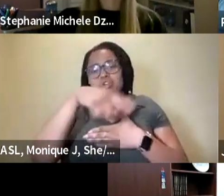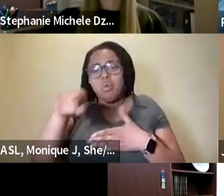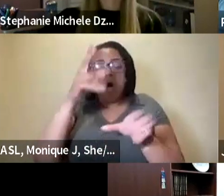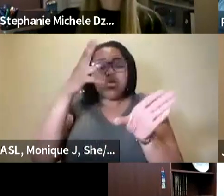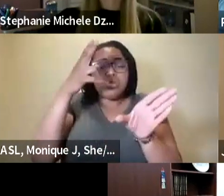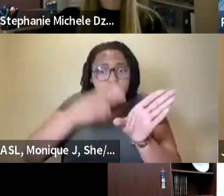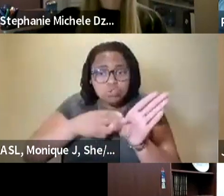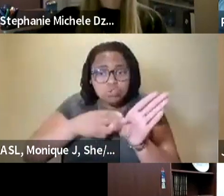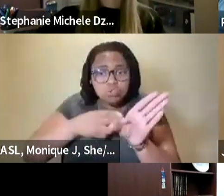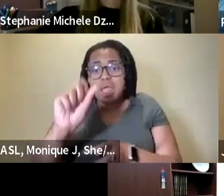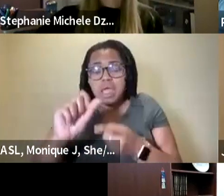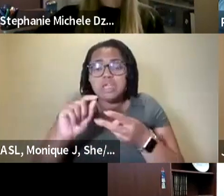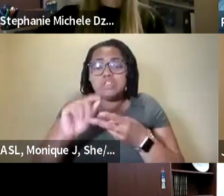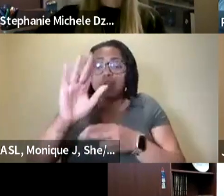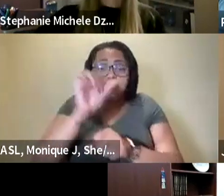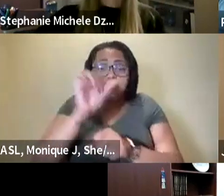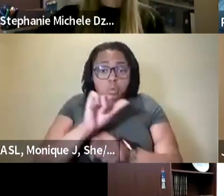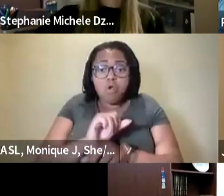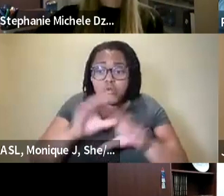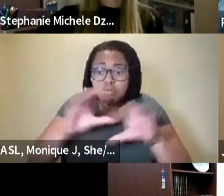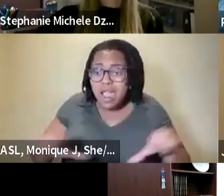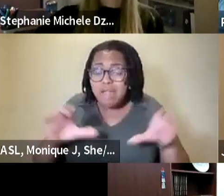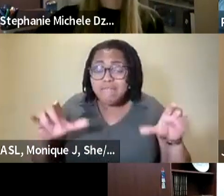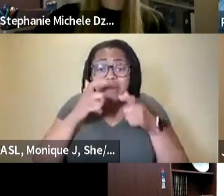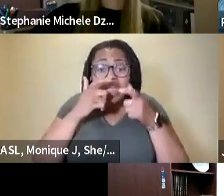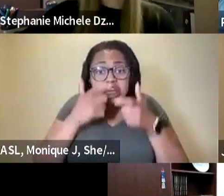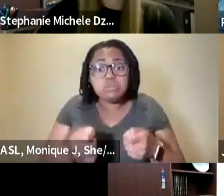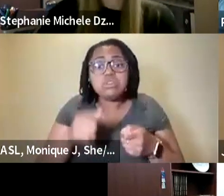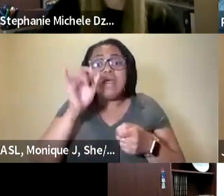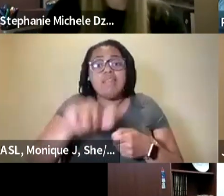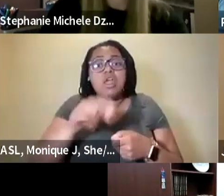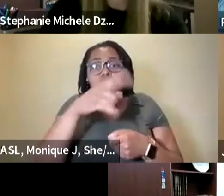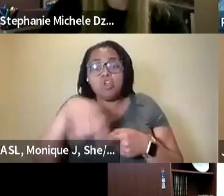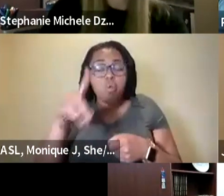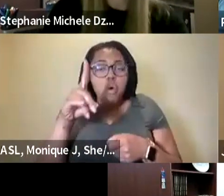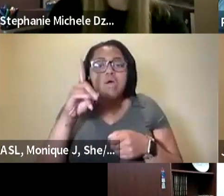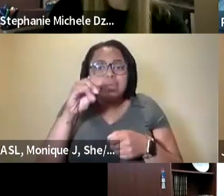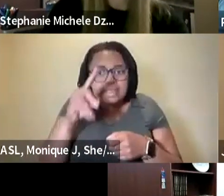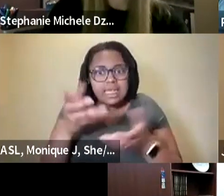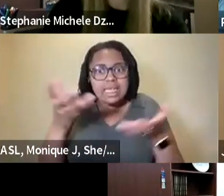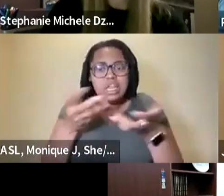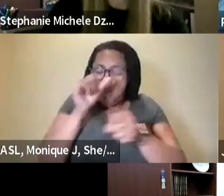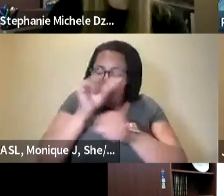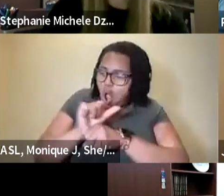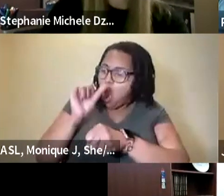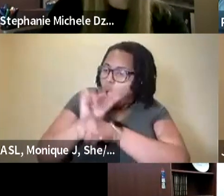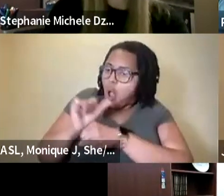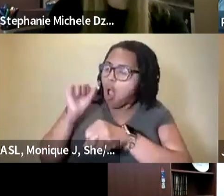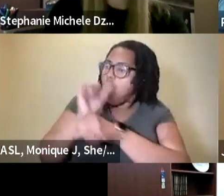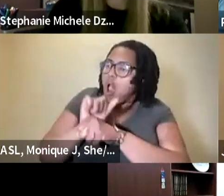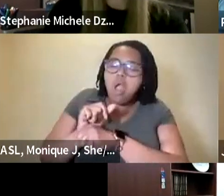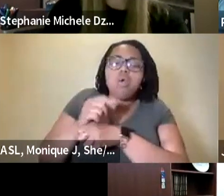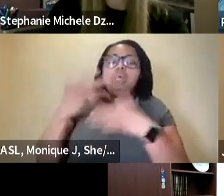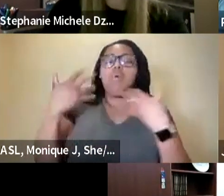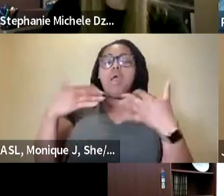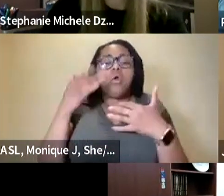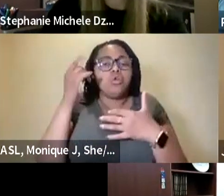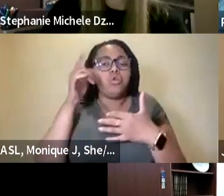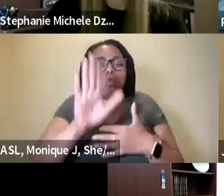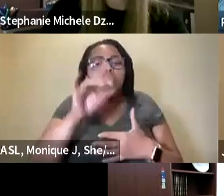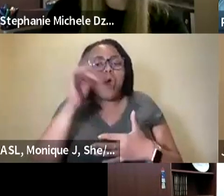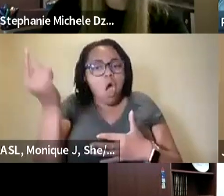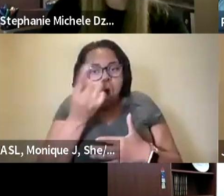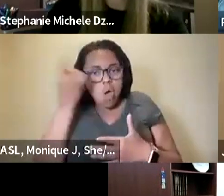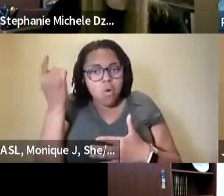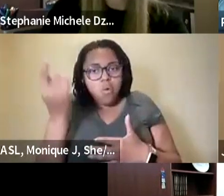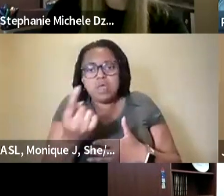joining us, the work, the effort, the interest that you have put in while you've been here. You're always welcome. You do know we meet mostly